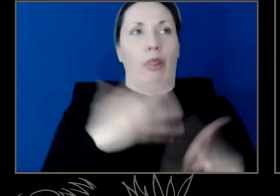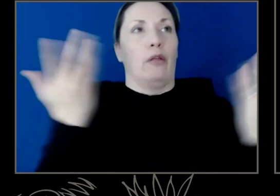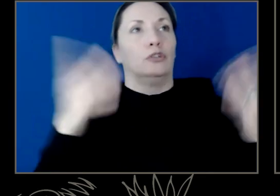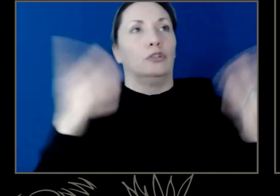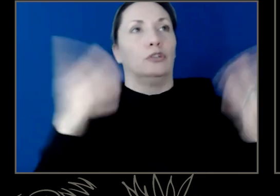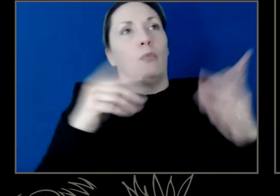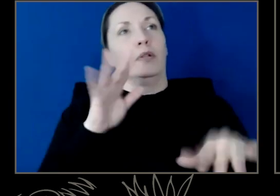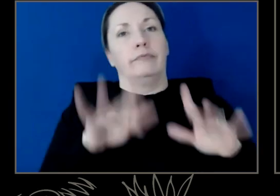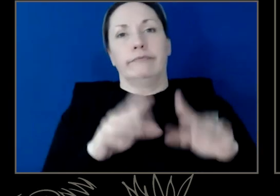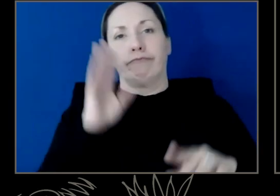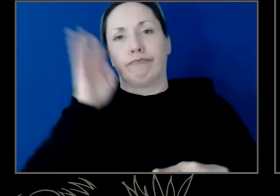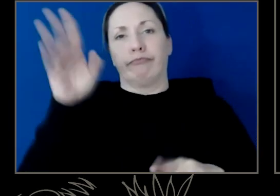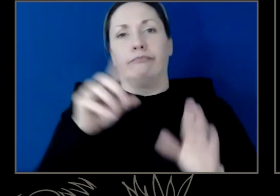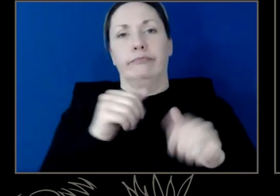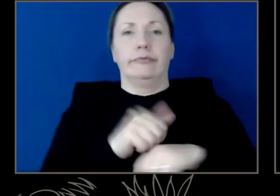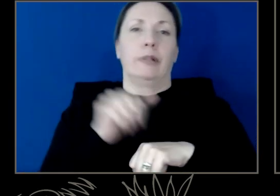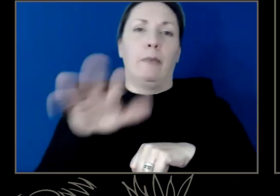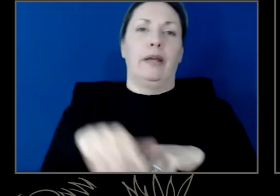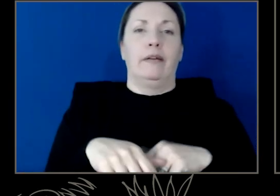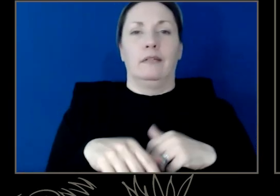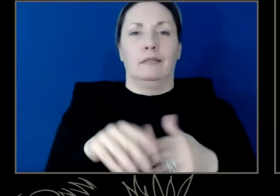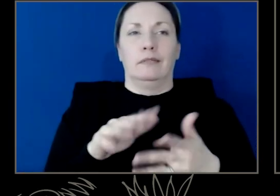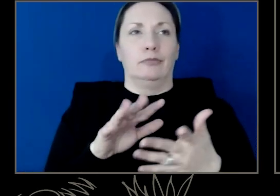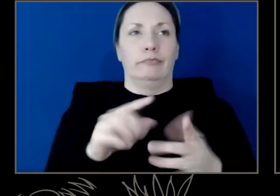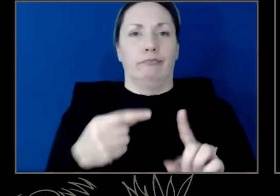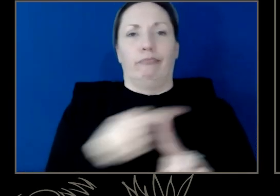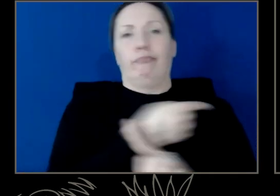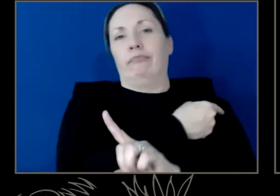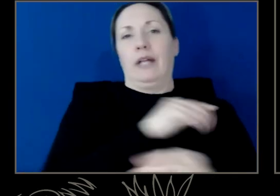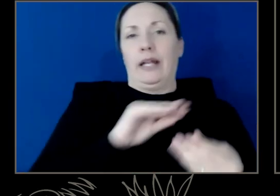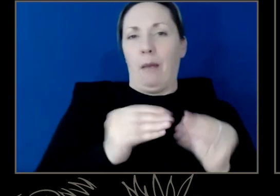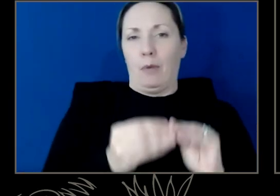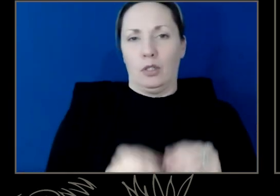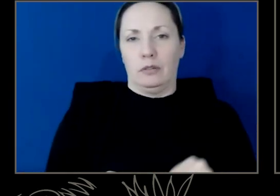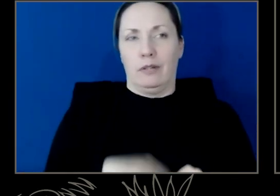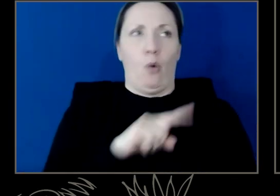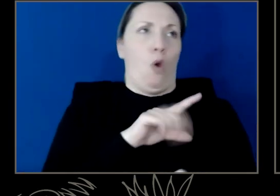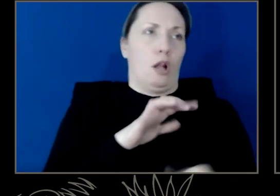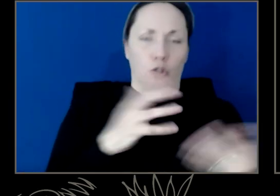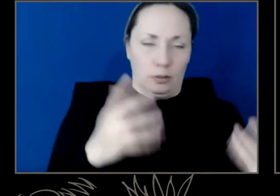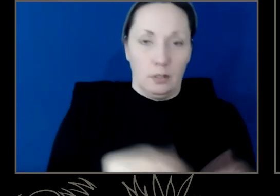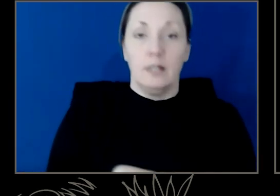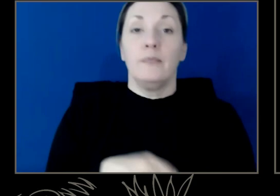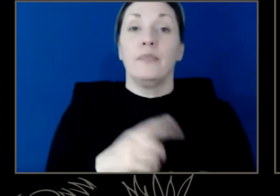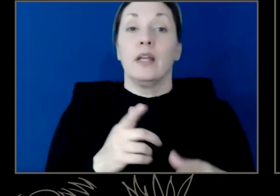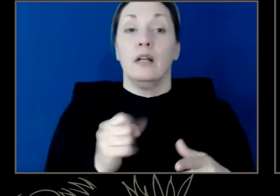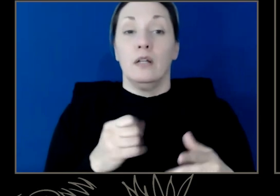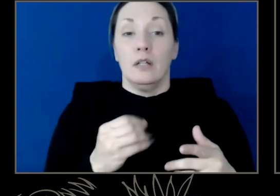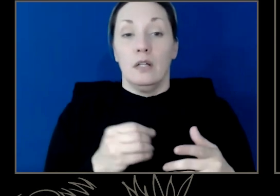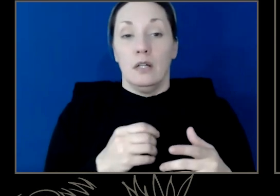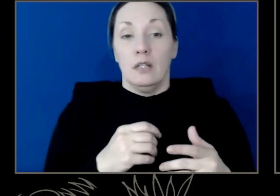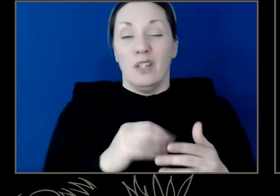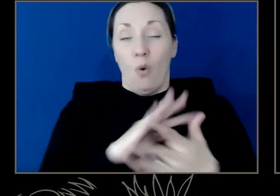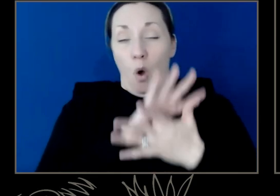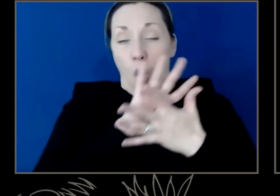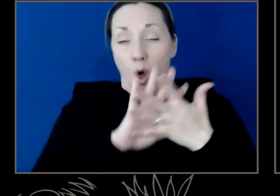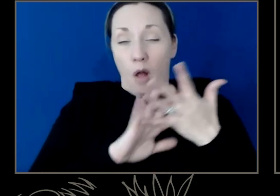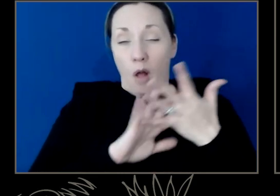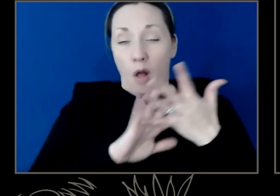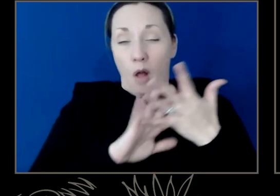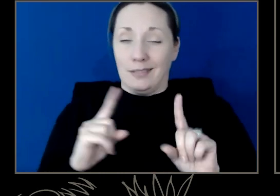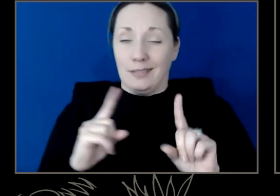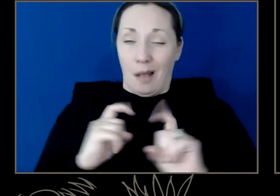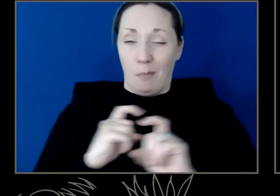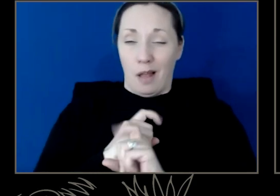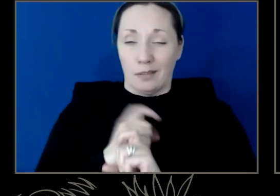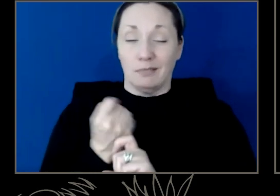tab and submit like arbitrary, I just picked 100, right? So all of this is extremely